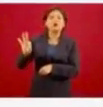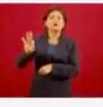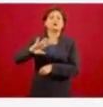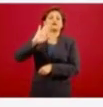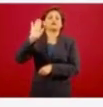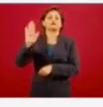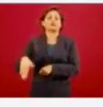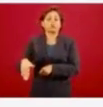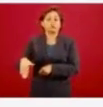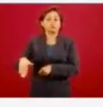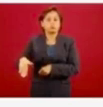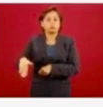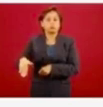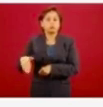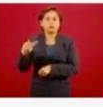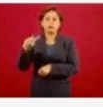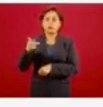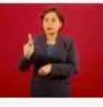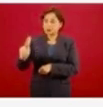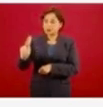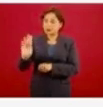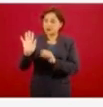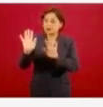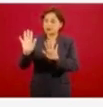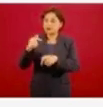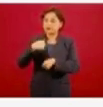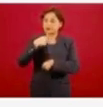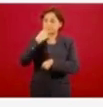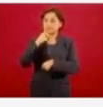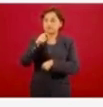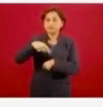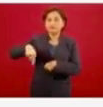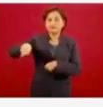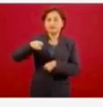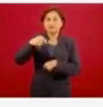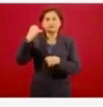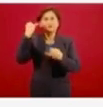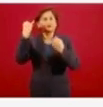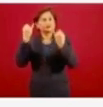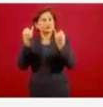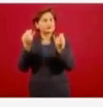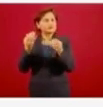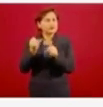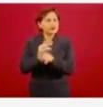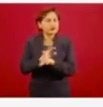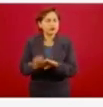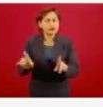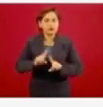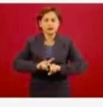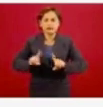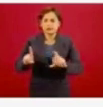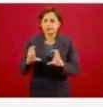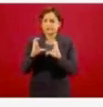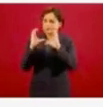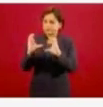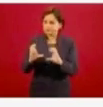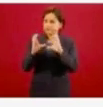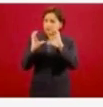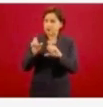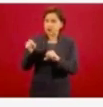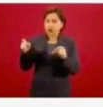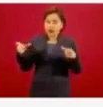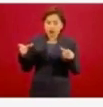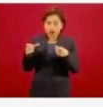25% of them lost their life. But please do not overinterpret this graph